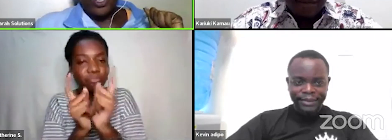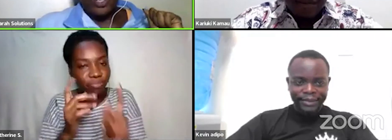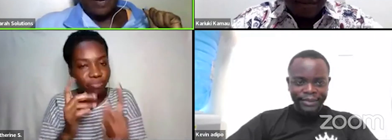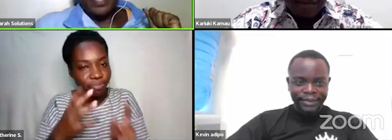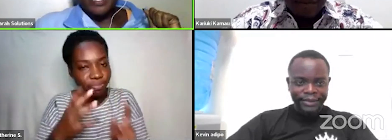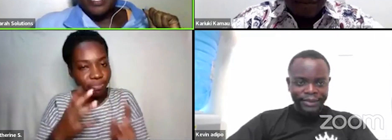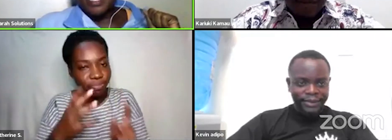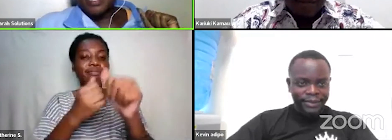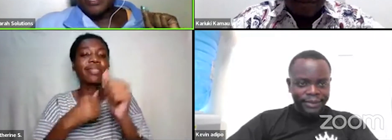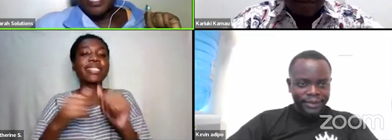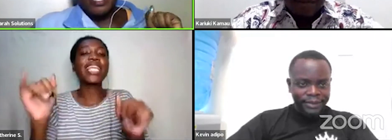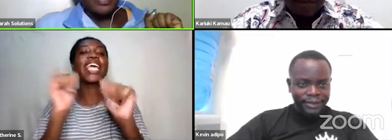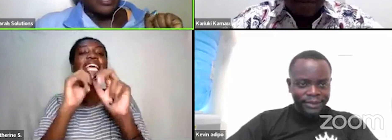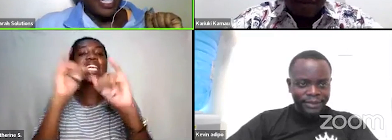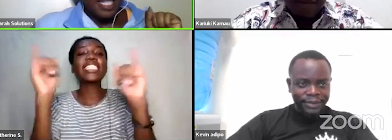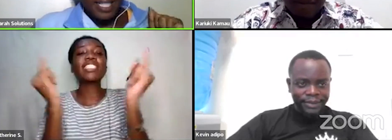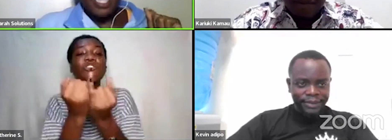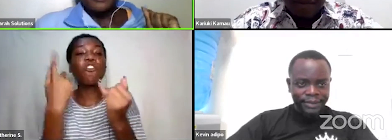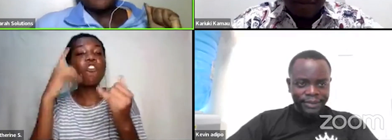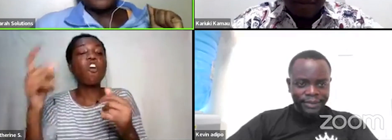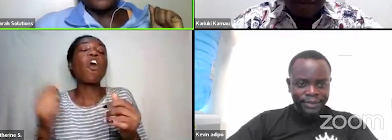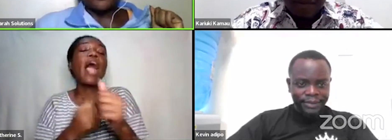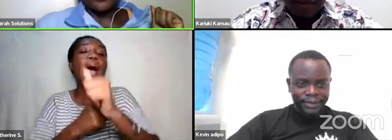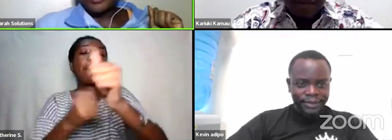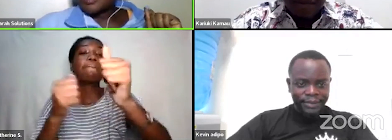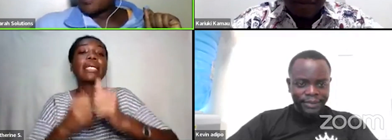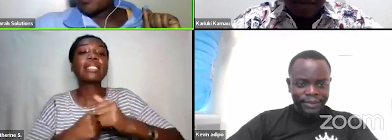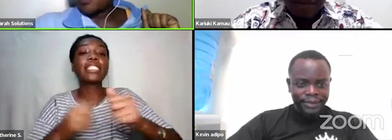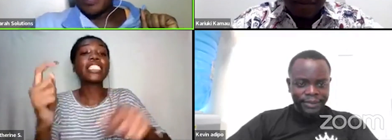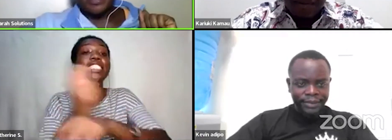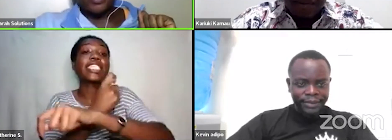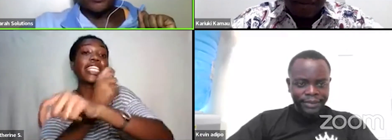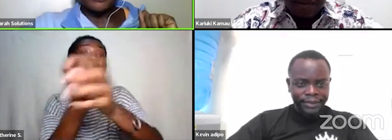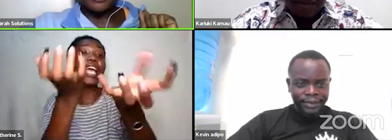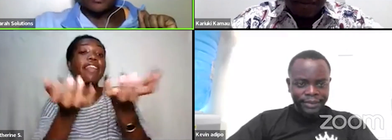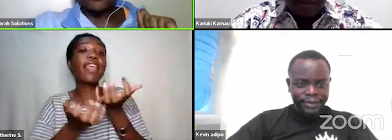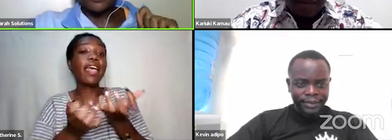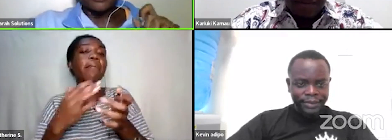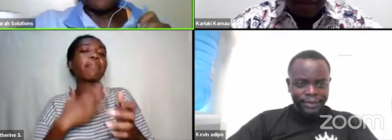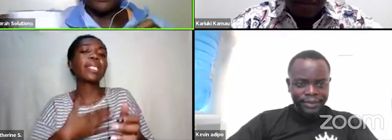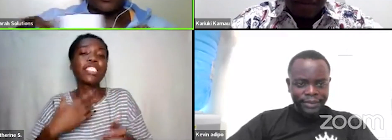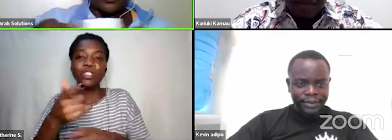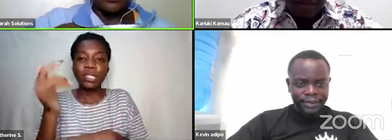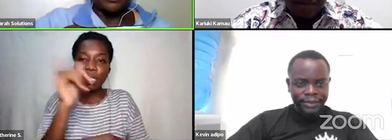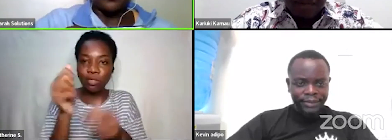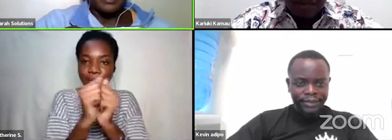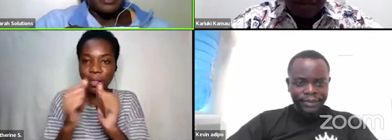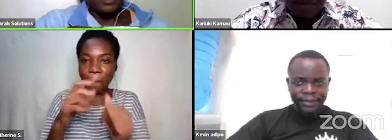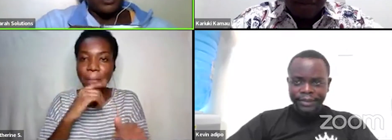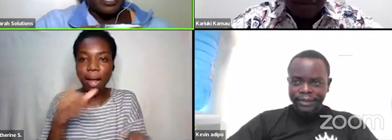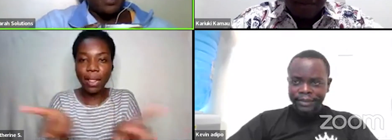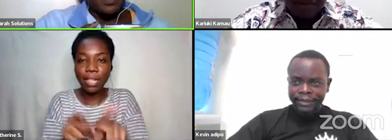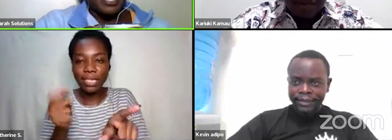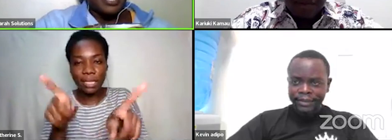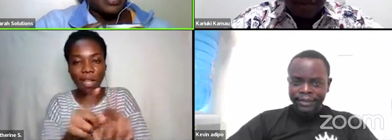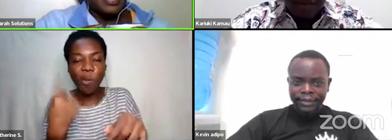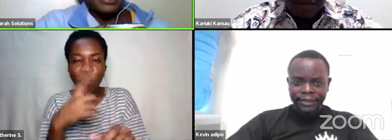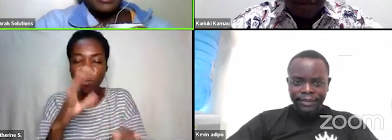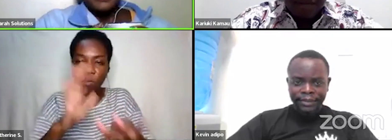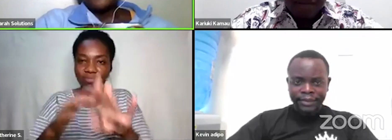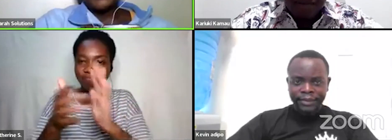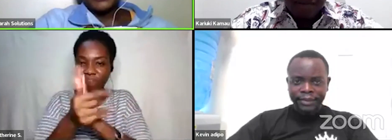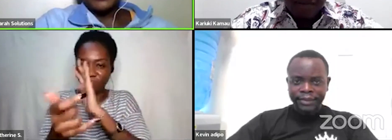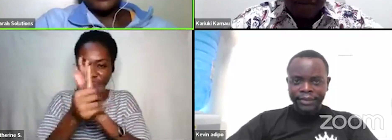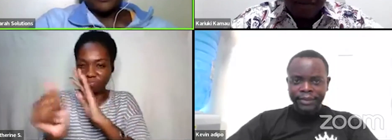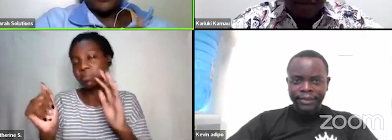Institute for all your carpentry training needs. Please do not stay with your brother or sister who are very good with working on with their